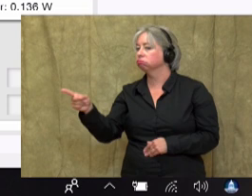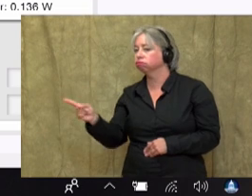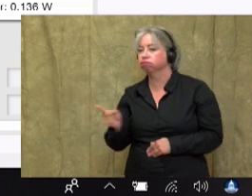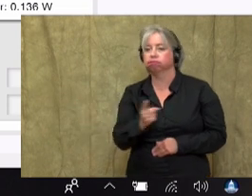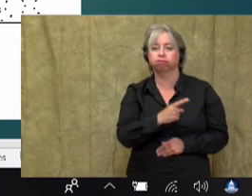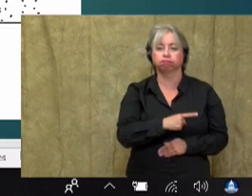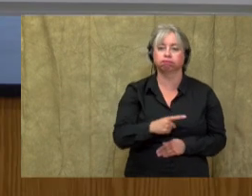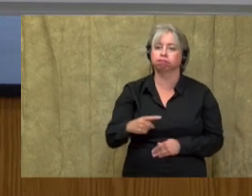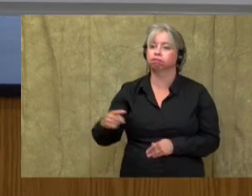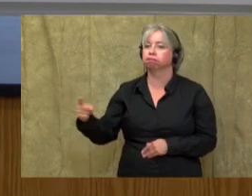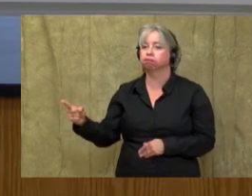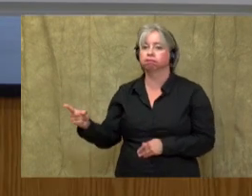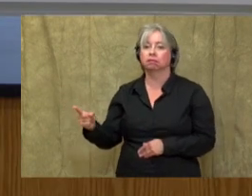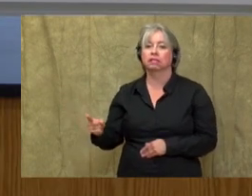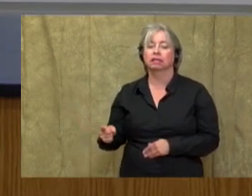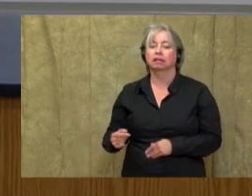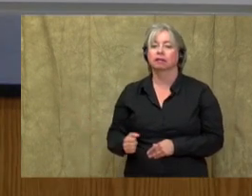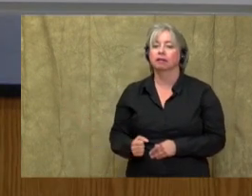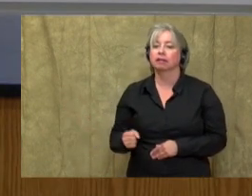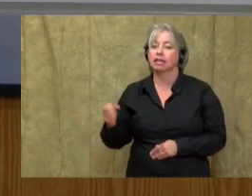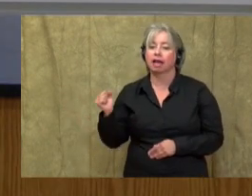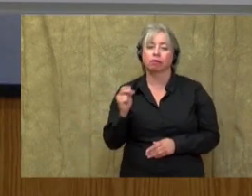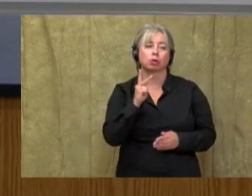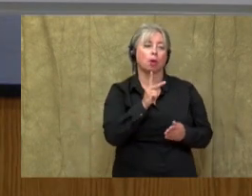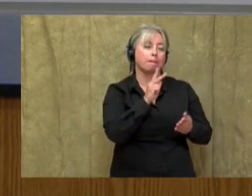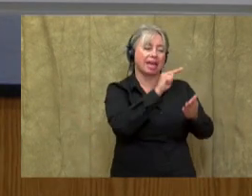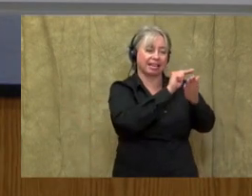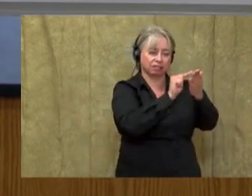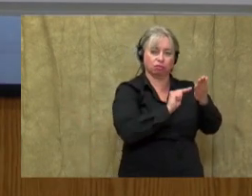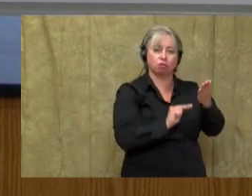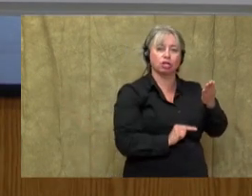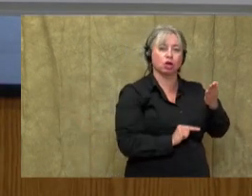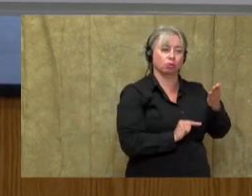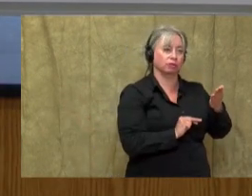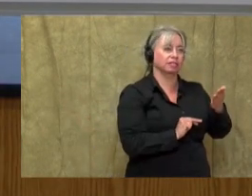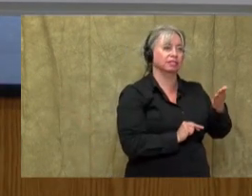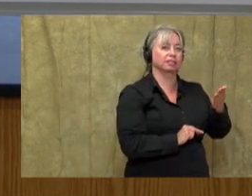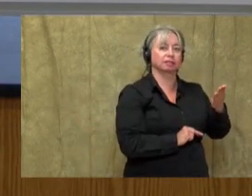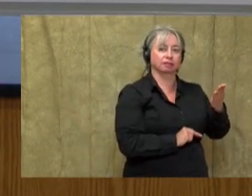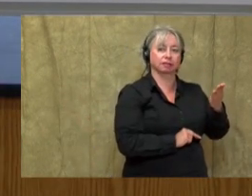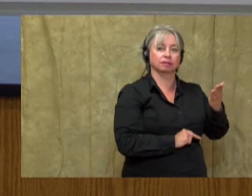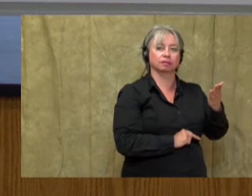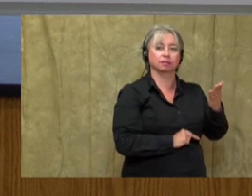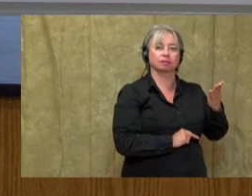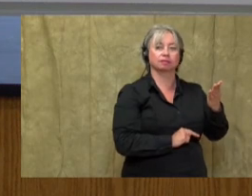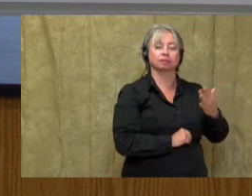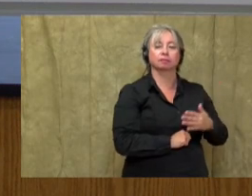All right, getting back to our notes. I'm going to go to our whiteboard here in just a second.